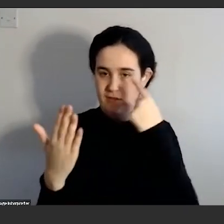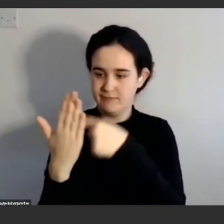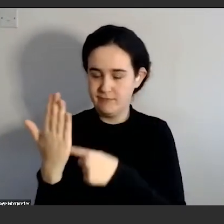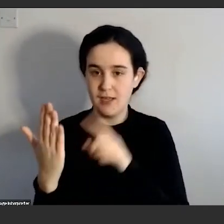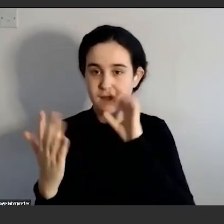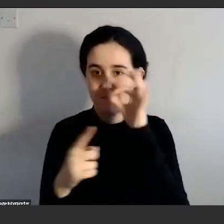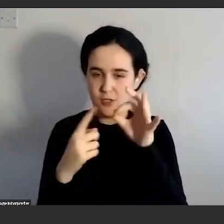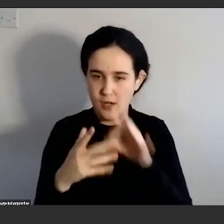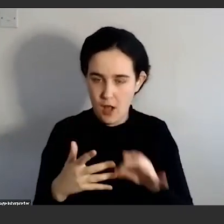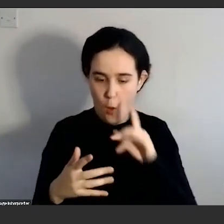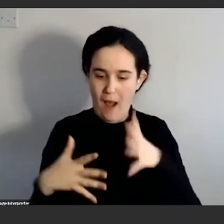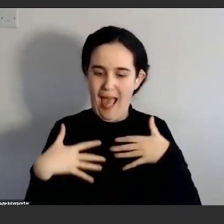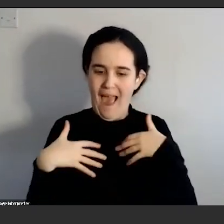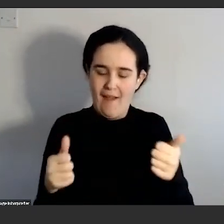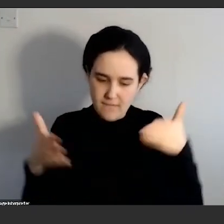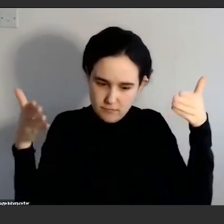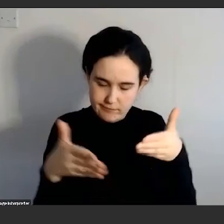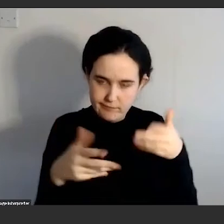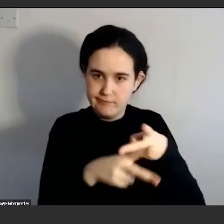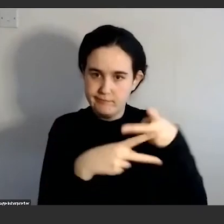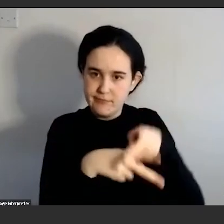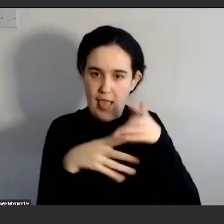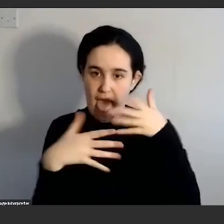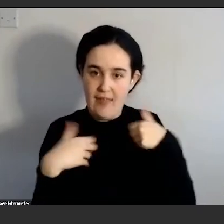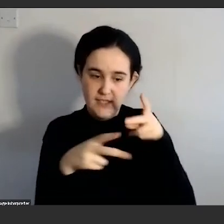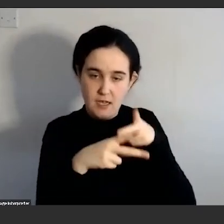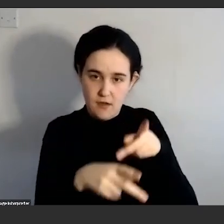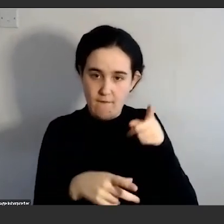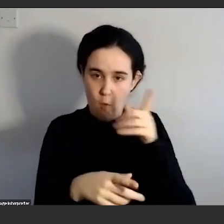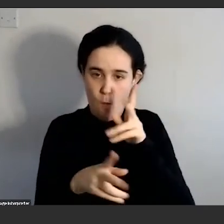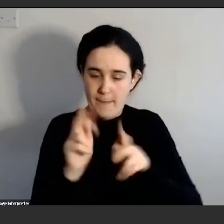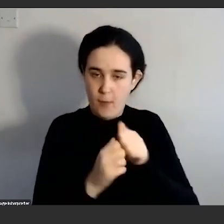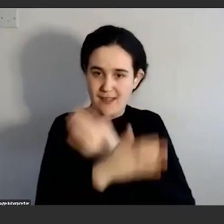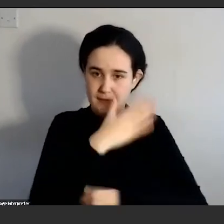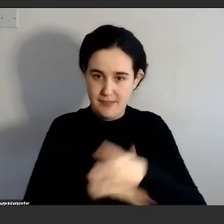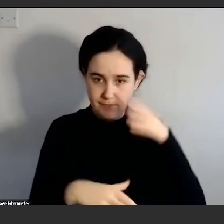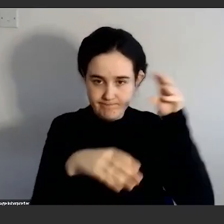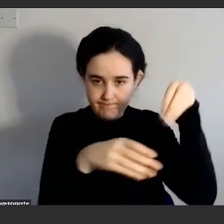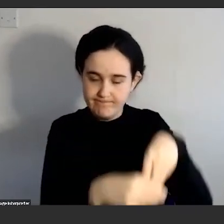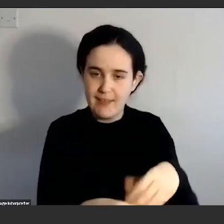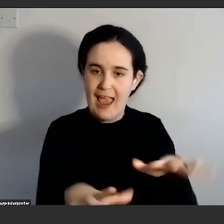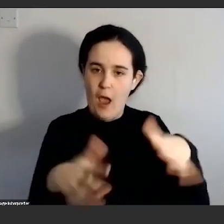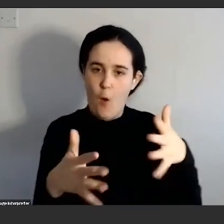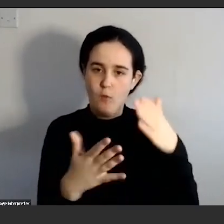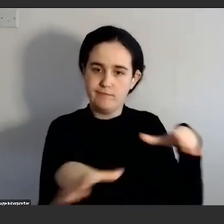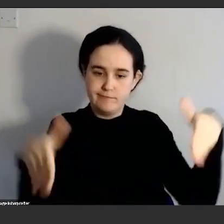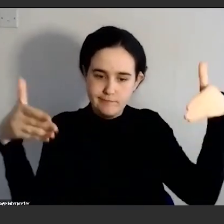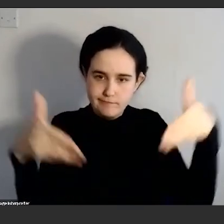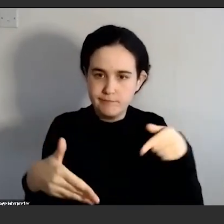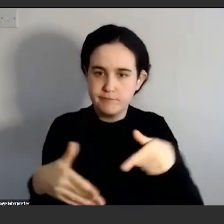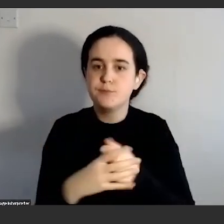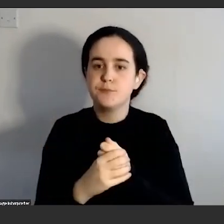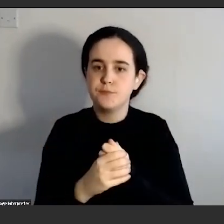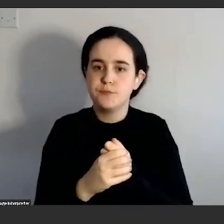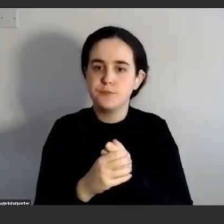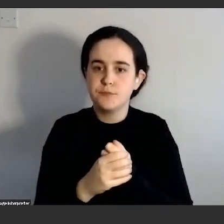time I've met either Chris or Jane, which feels a bit odd. And given the overlap between disability inclusion, older